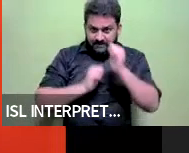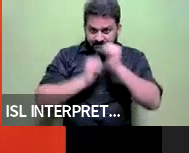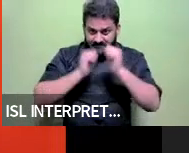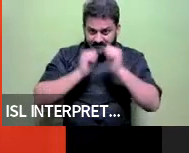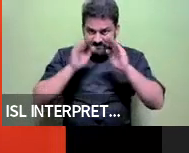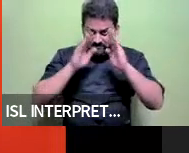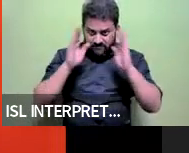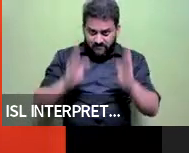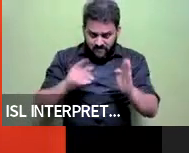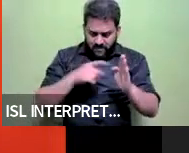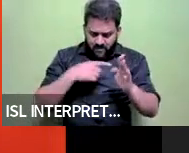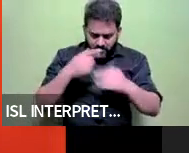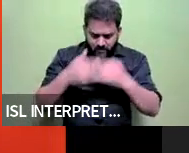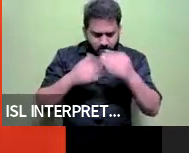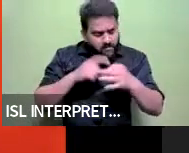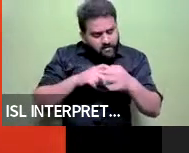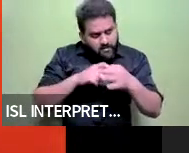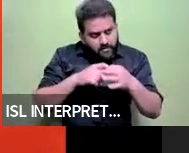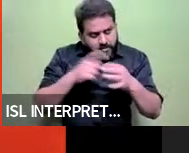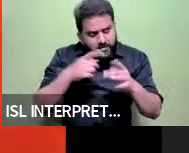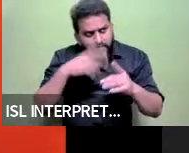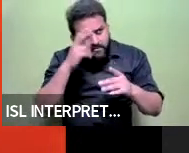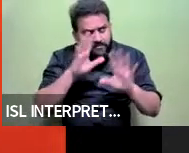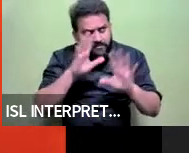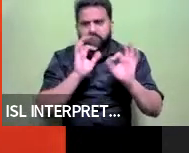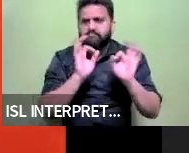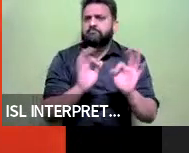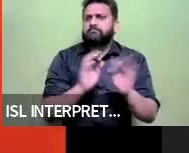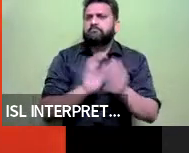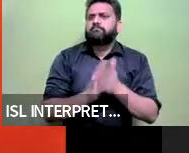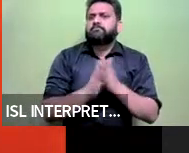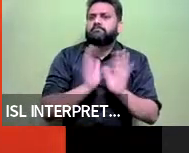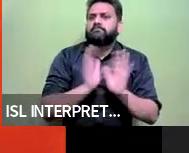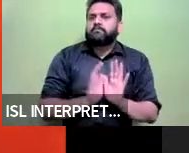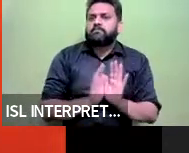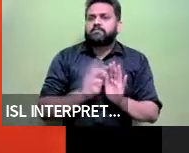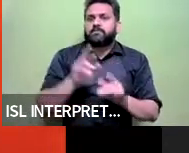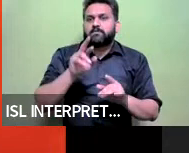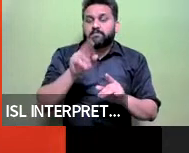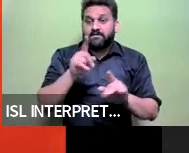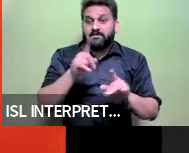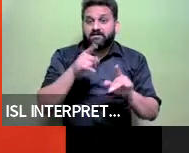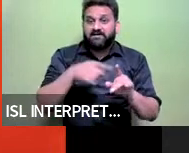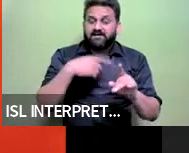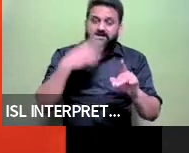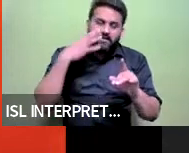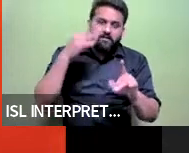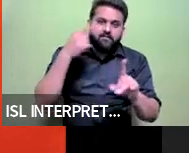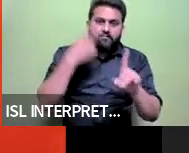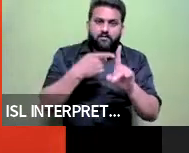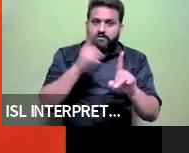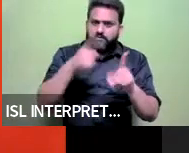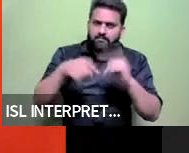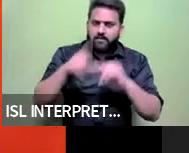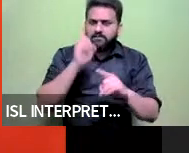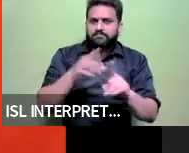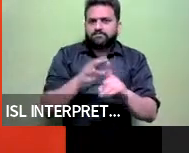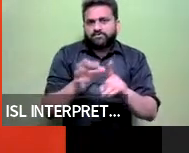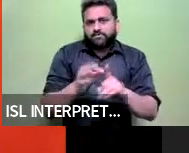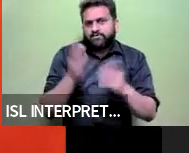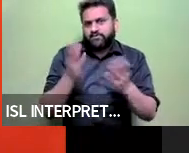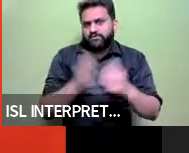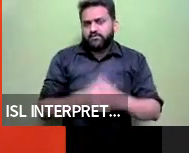are welcoming the question. There is no doubt about it. So this is signpost is very important that you should give it to